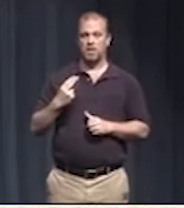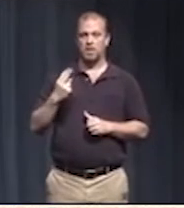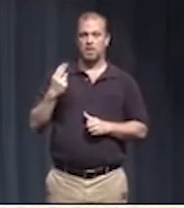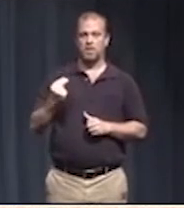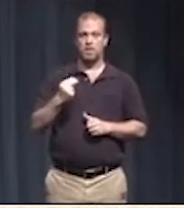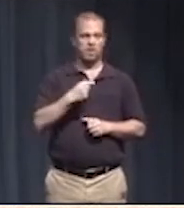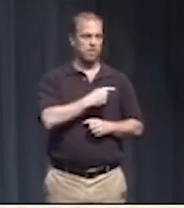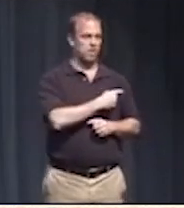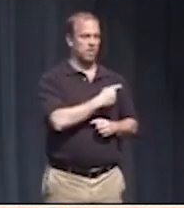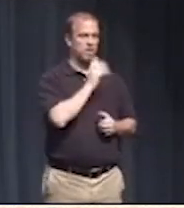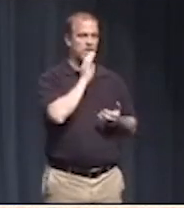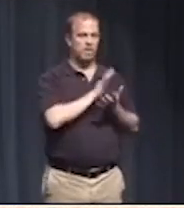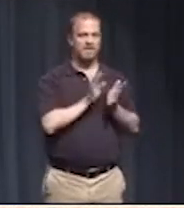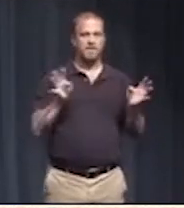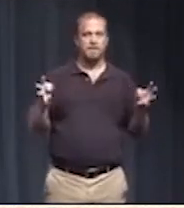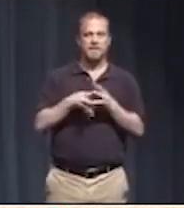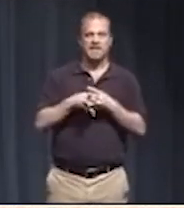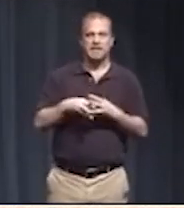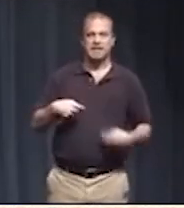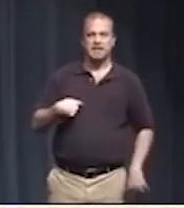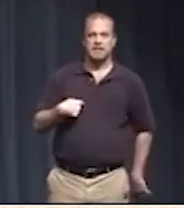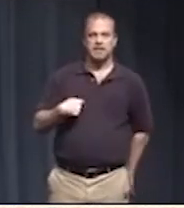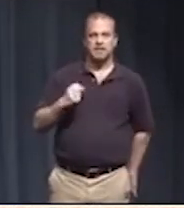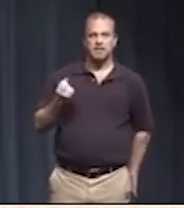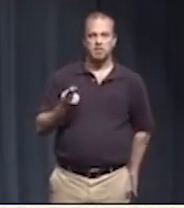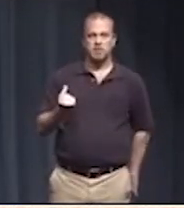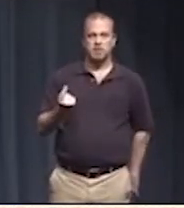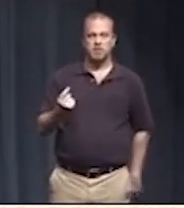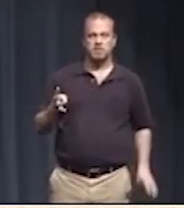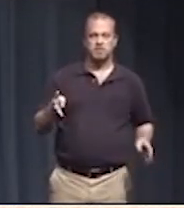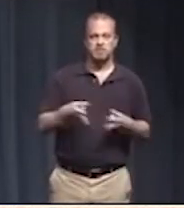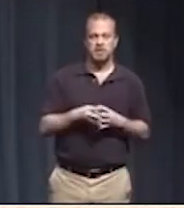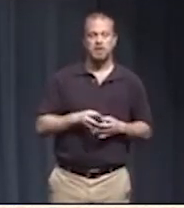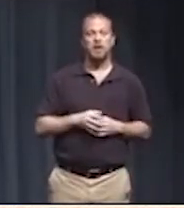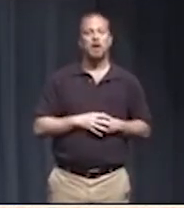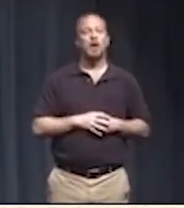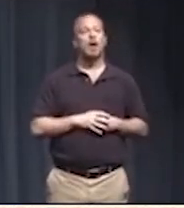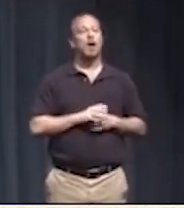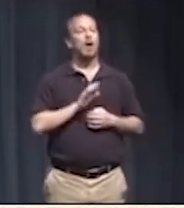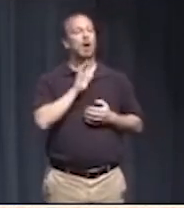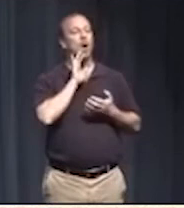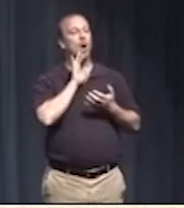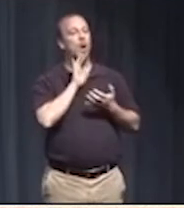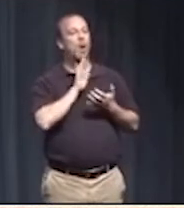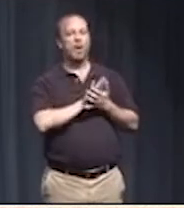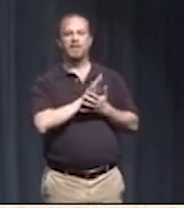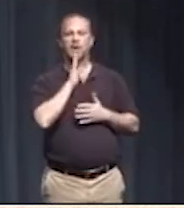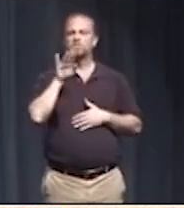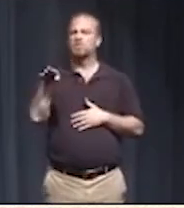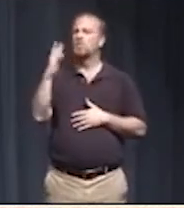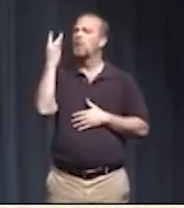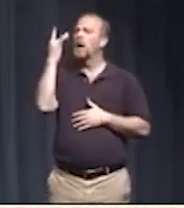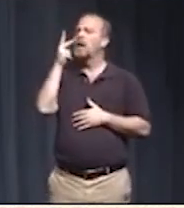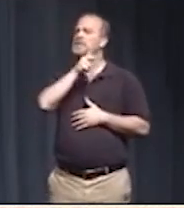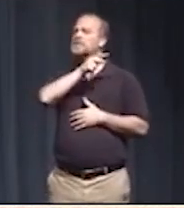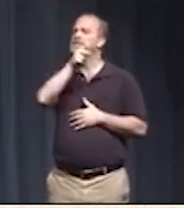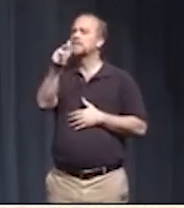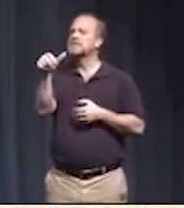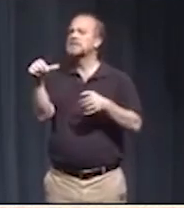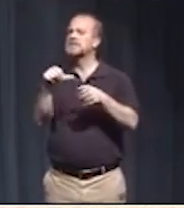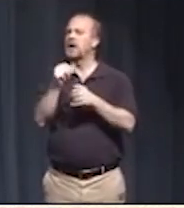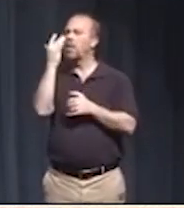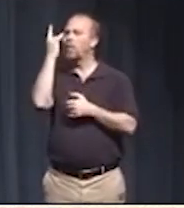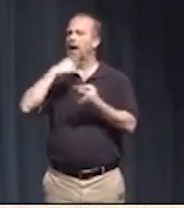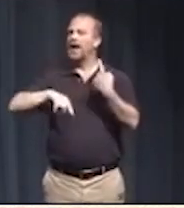I'm busted big time. My wife goes, why are we pulling into the gas station? And why is our